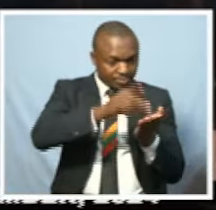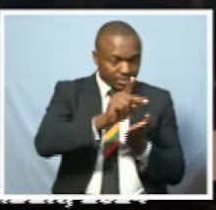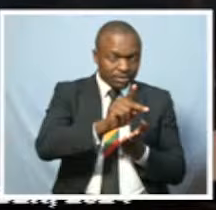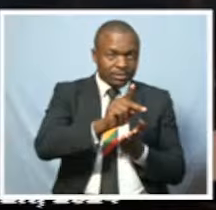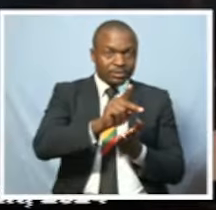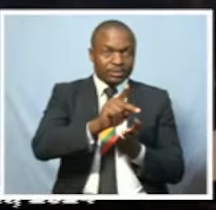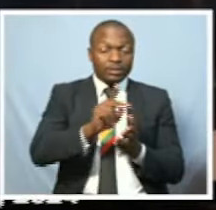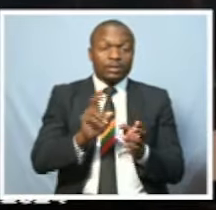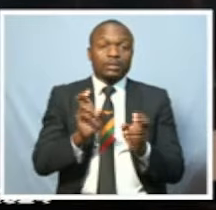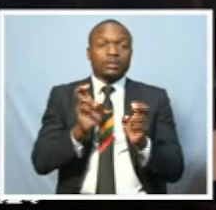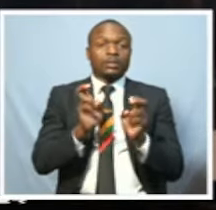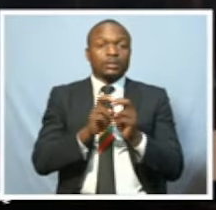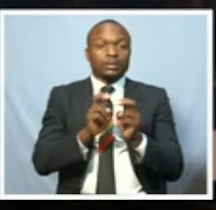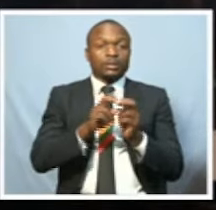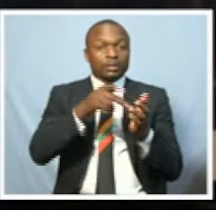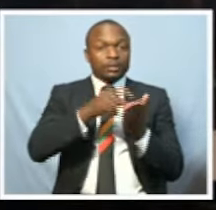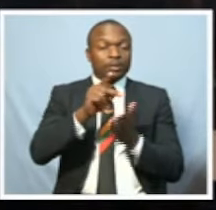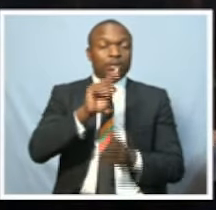the contractor was paid